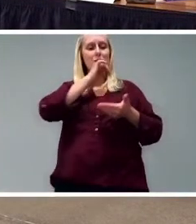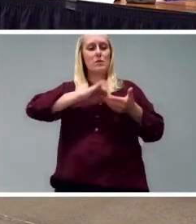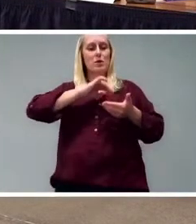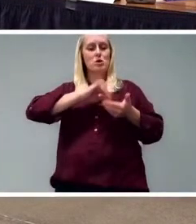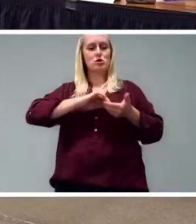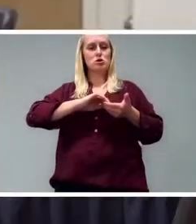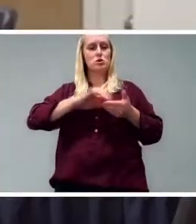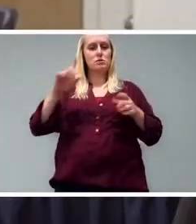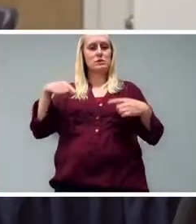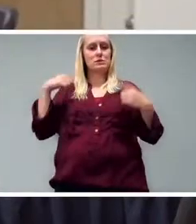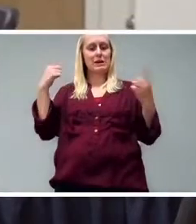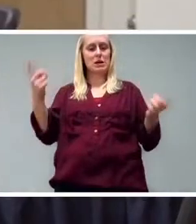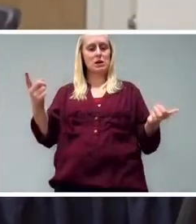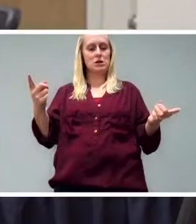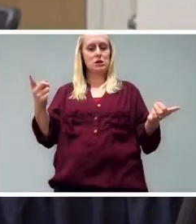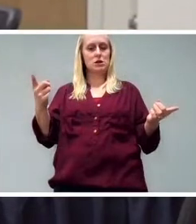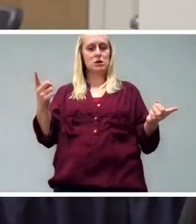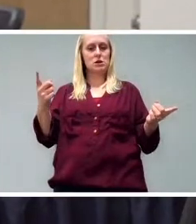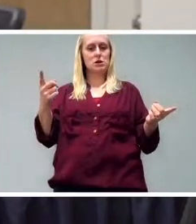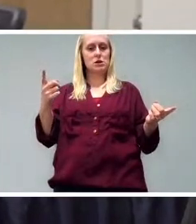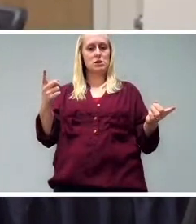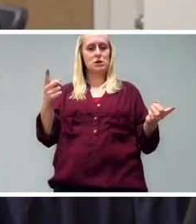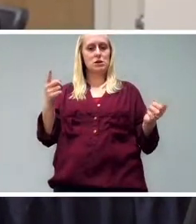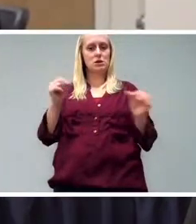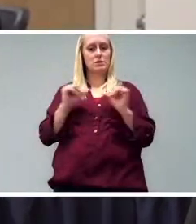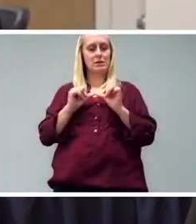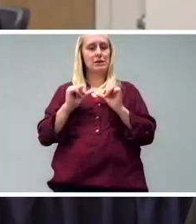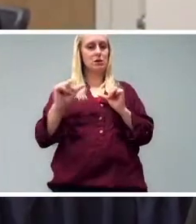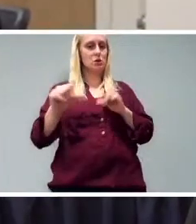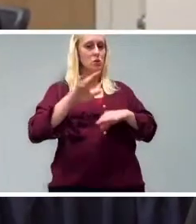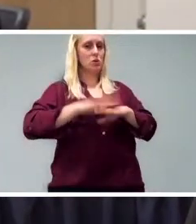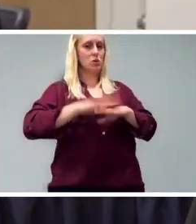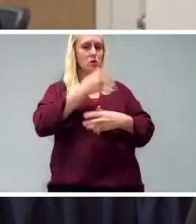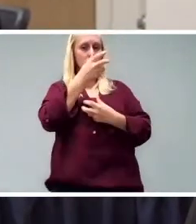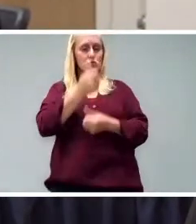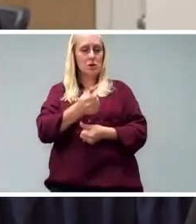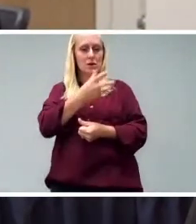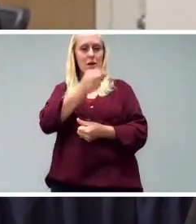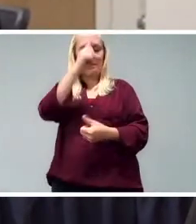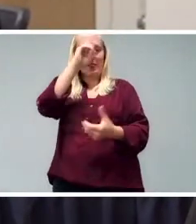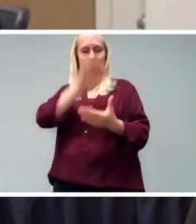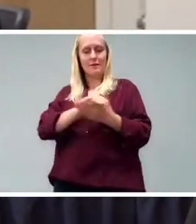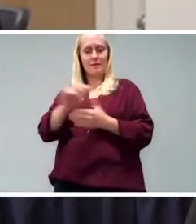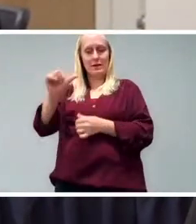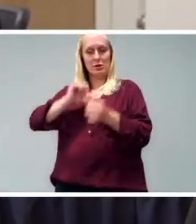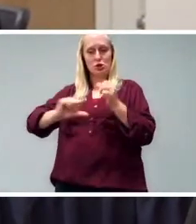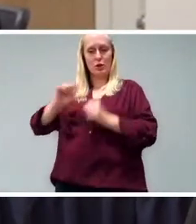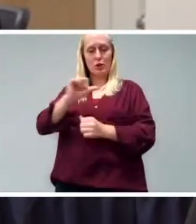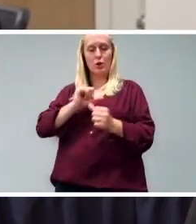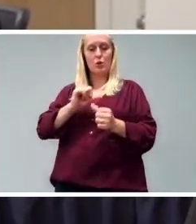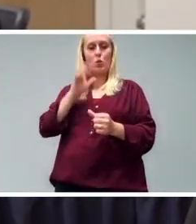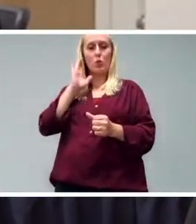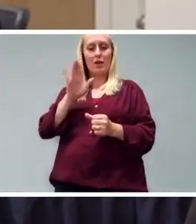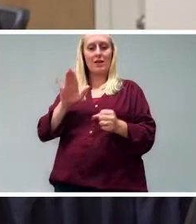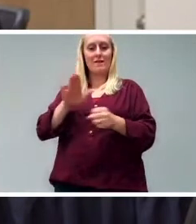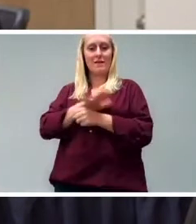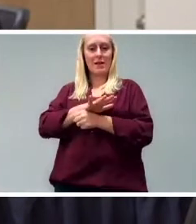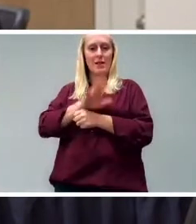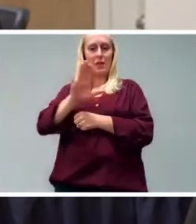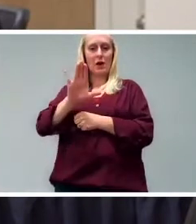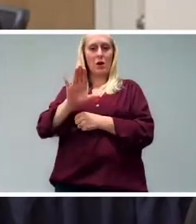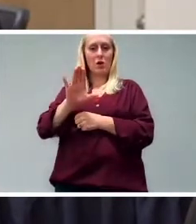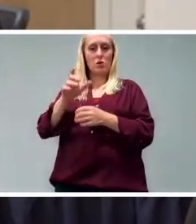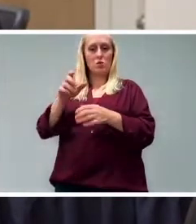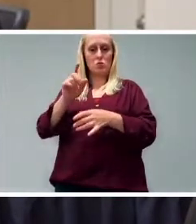been built on trust and, you know, believing that each one will fulfill their